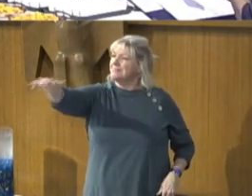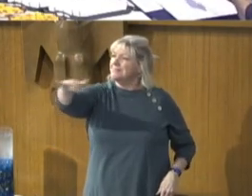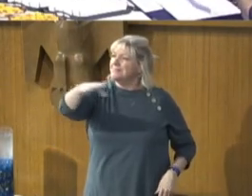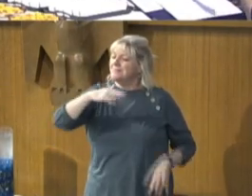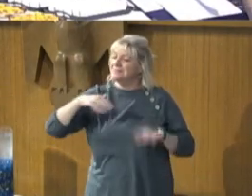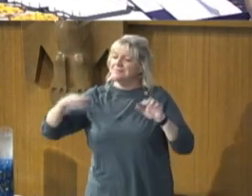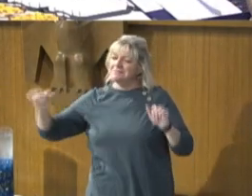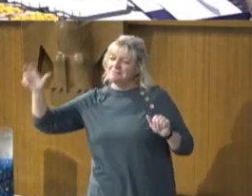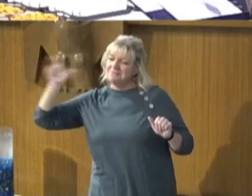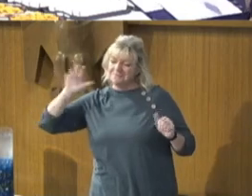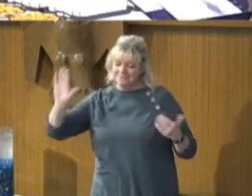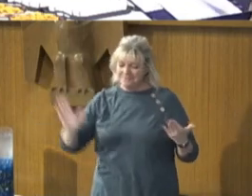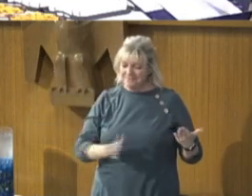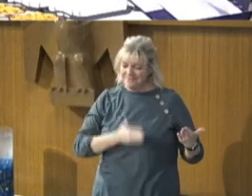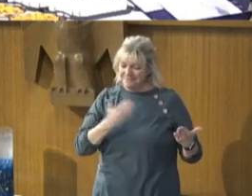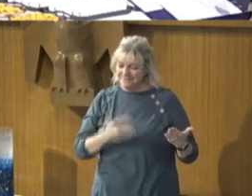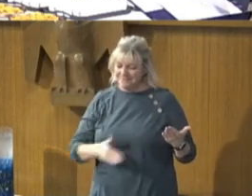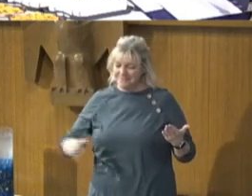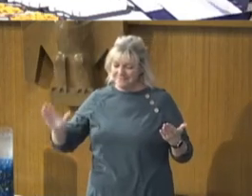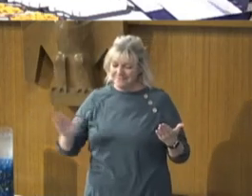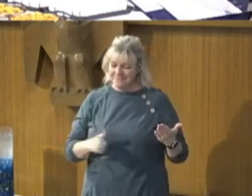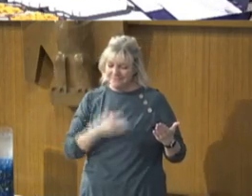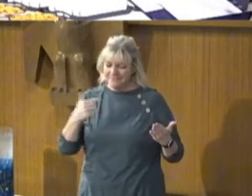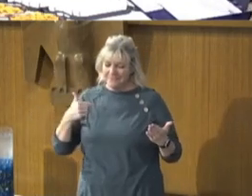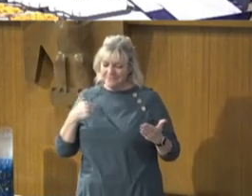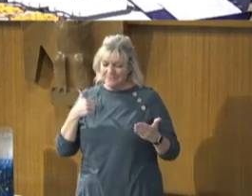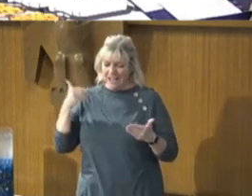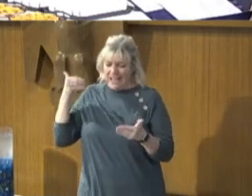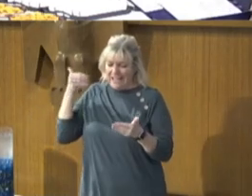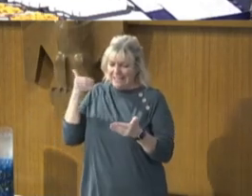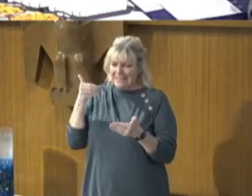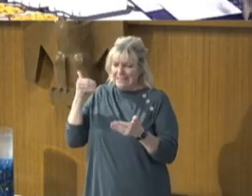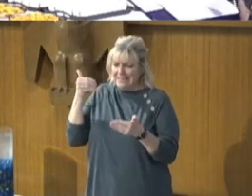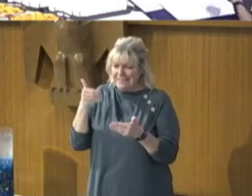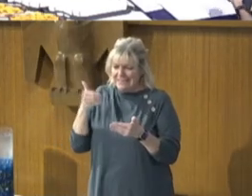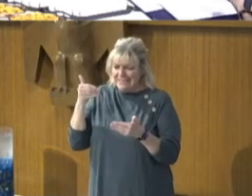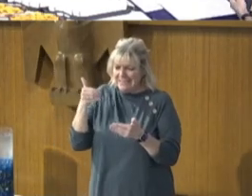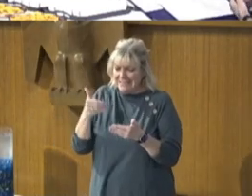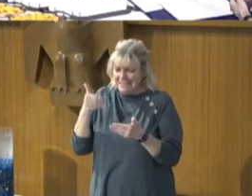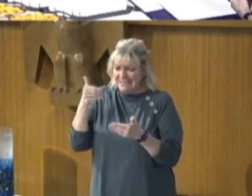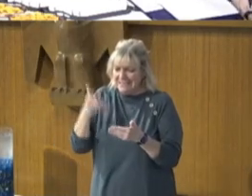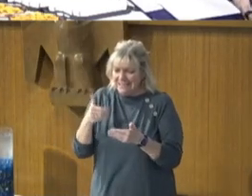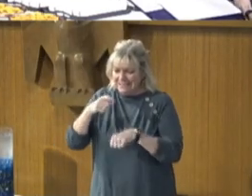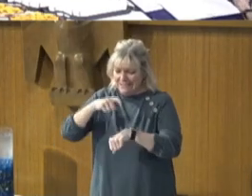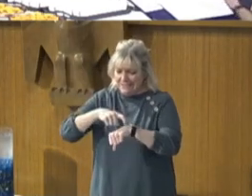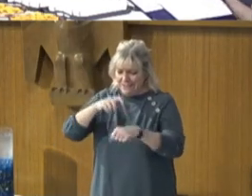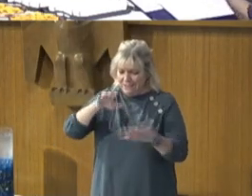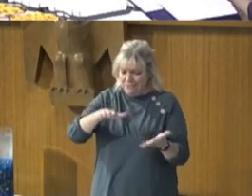Near those swollen